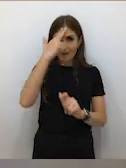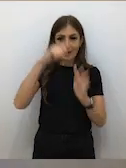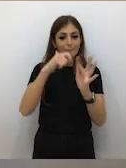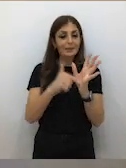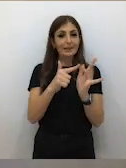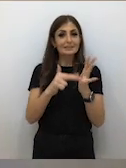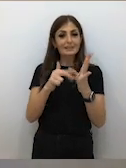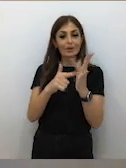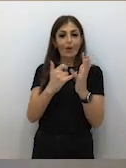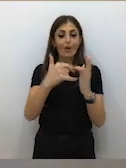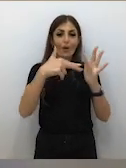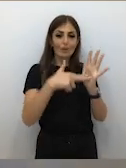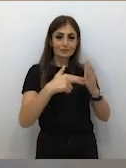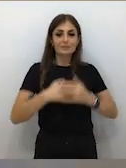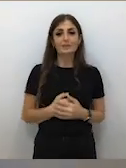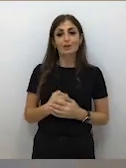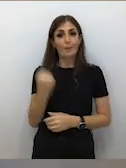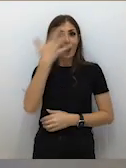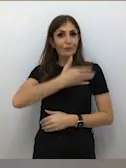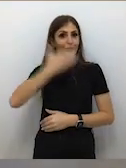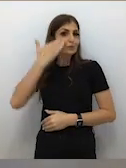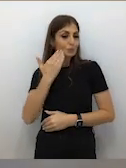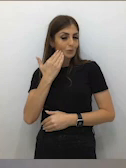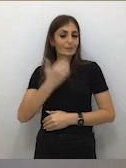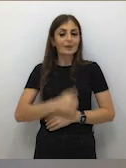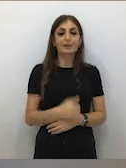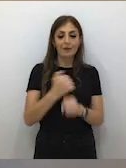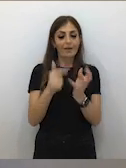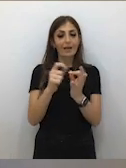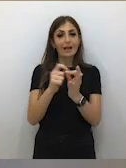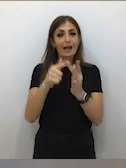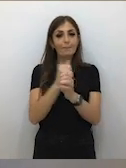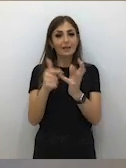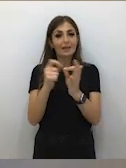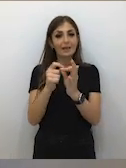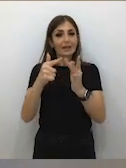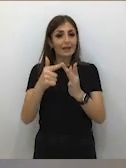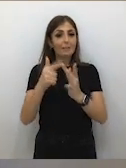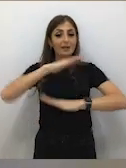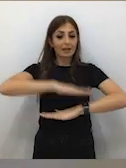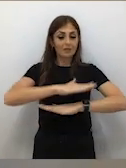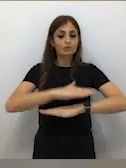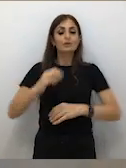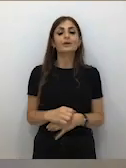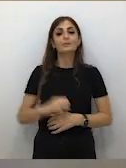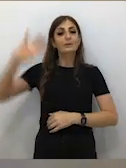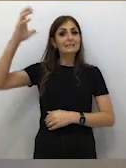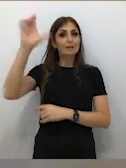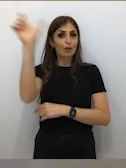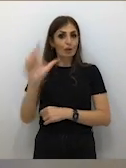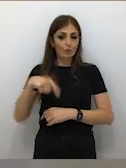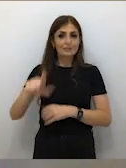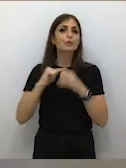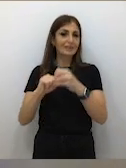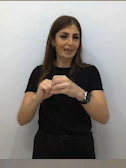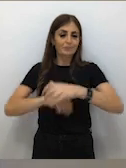Nadiyanya Katina Olsen. My name is Katina Olsen and I'm a Waka Waka Kumbameri choreographer based on Gubbi Gubbi country on the Sunshine Coast